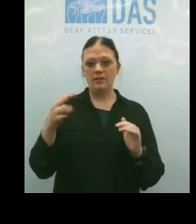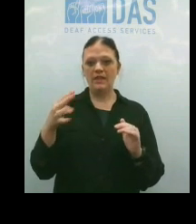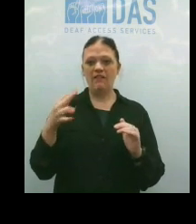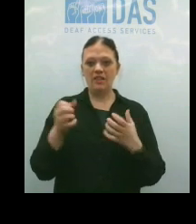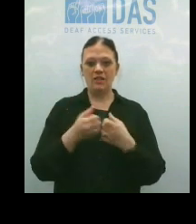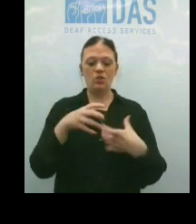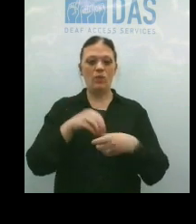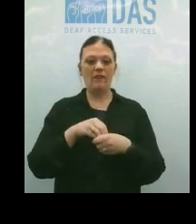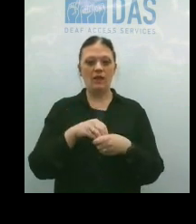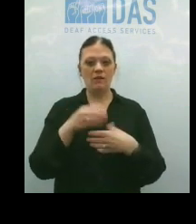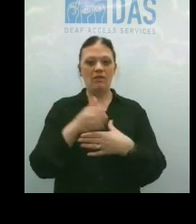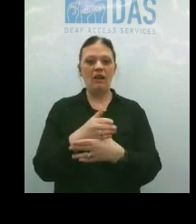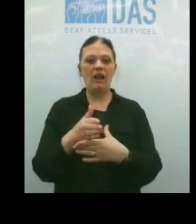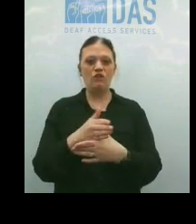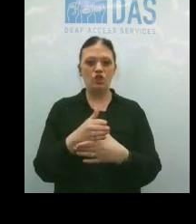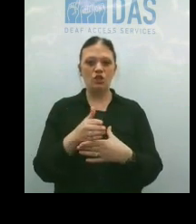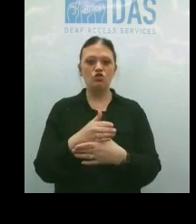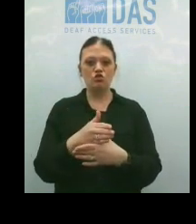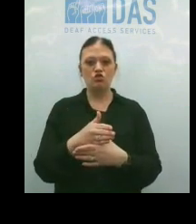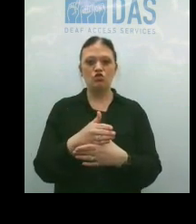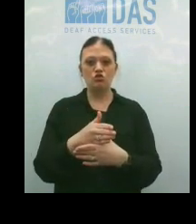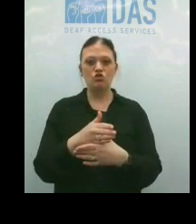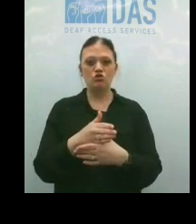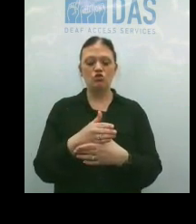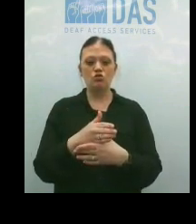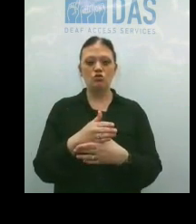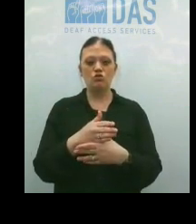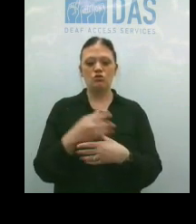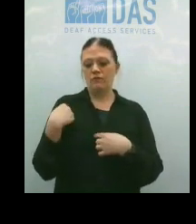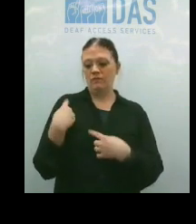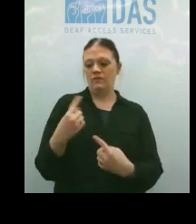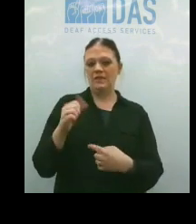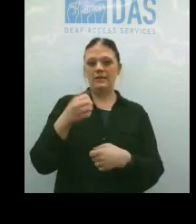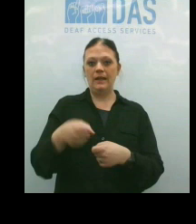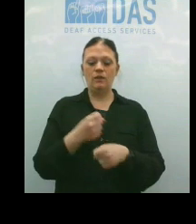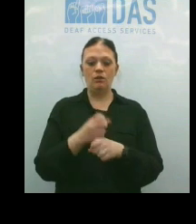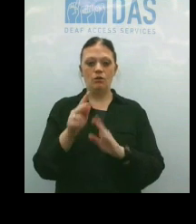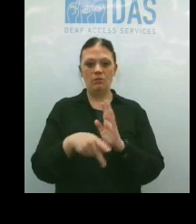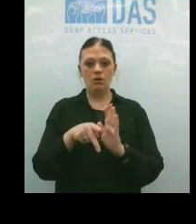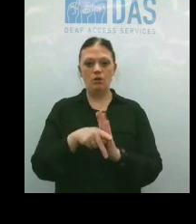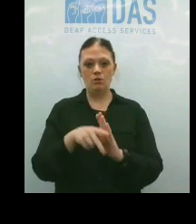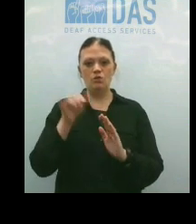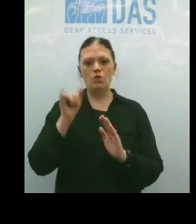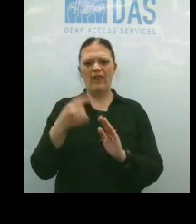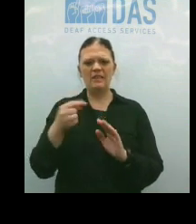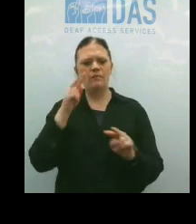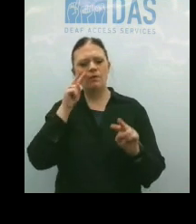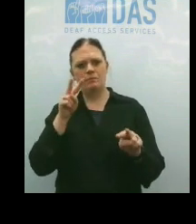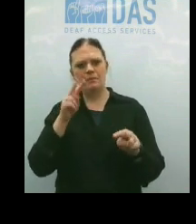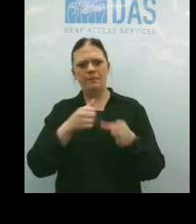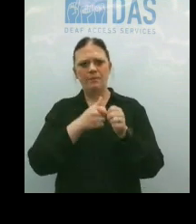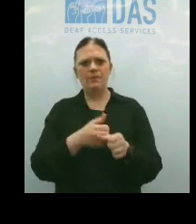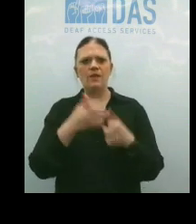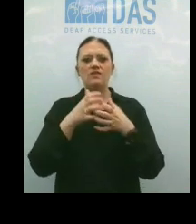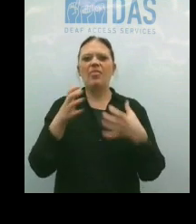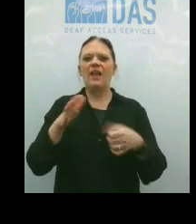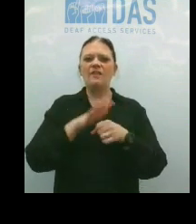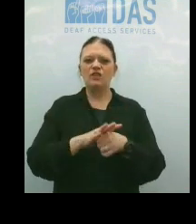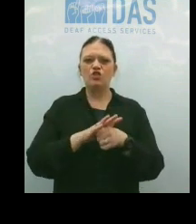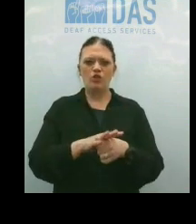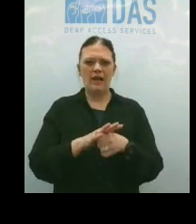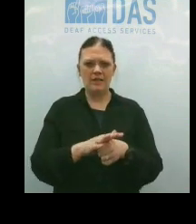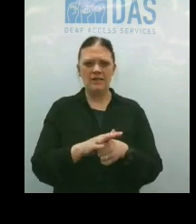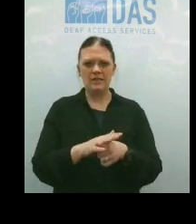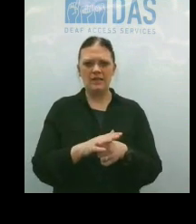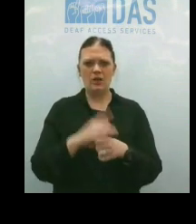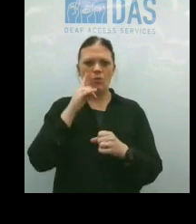within the average data as you look back on a 10-year period. So this is something we're keeping track of. We know there's a lot of stress out there, and